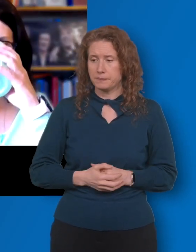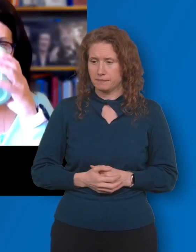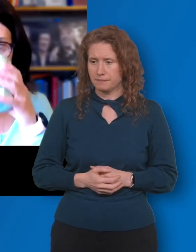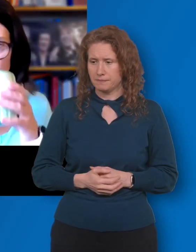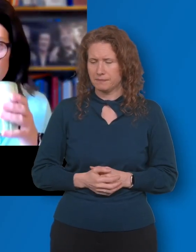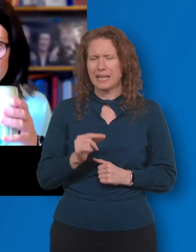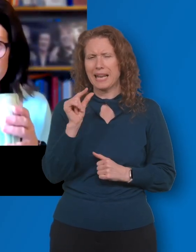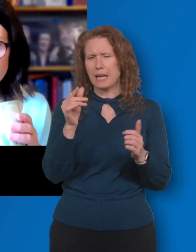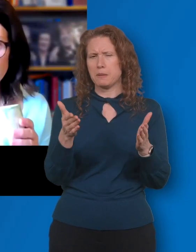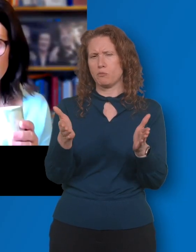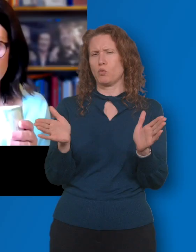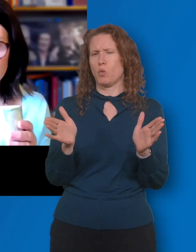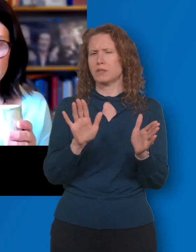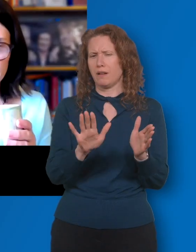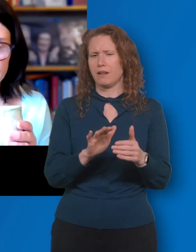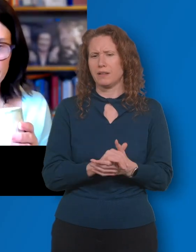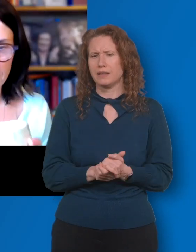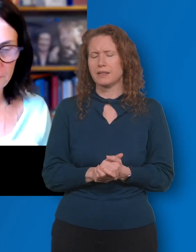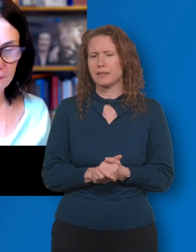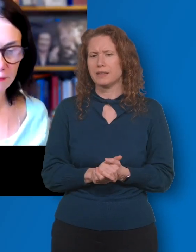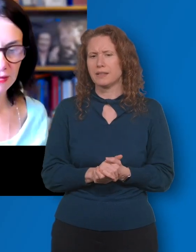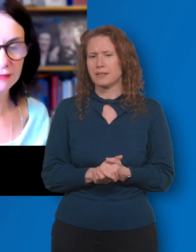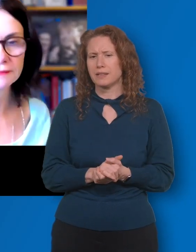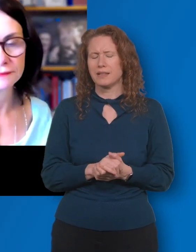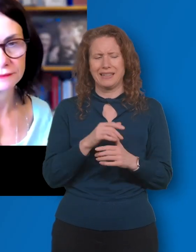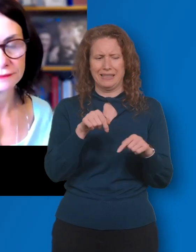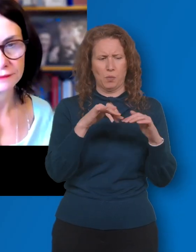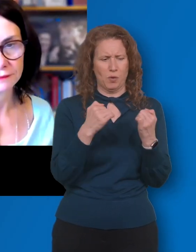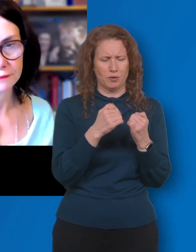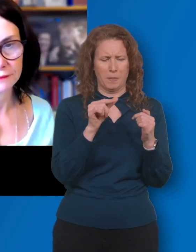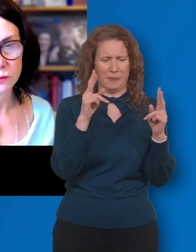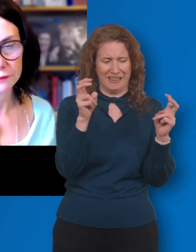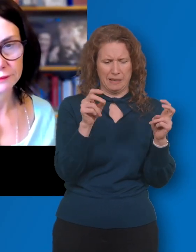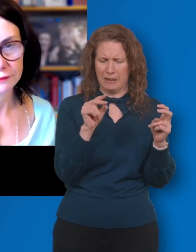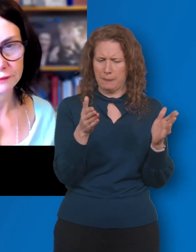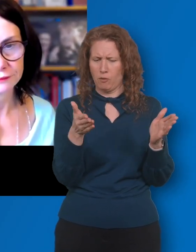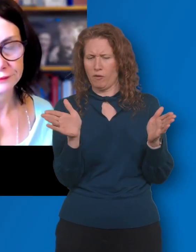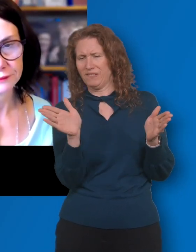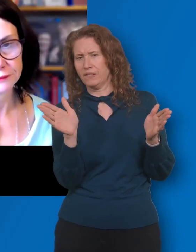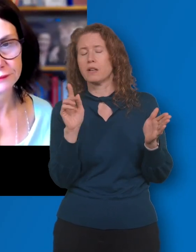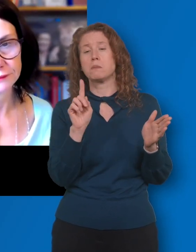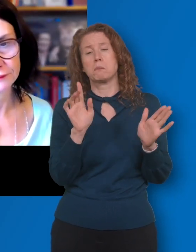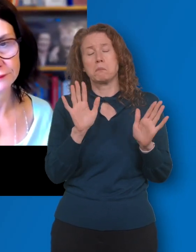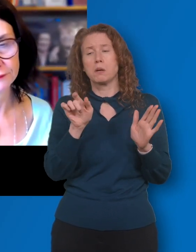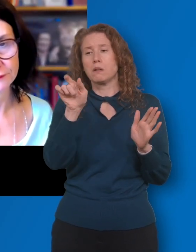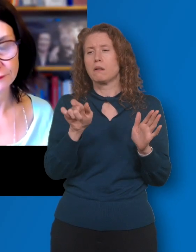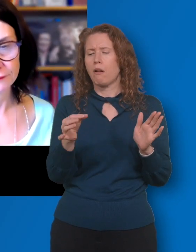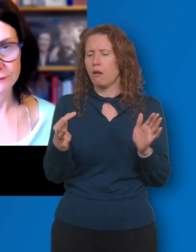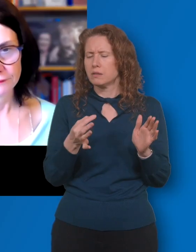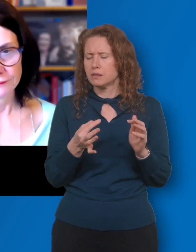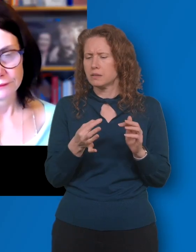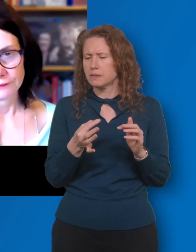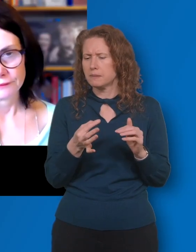than the actual specific theme of the workshop. Somebody's saying that much